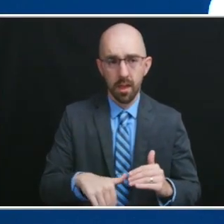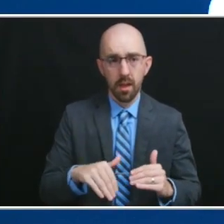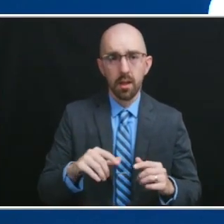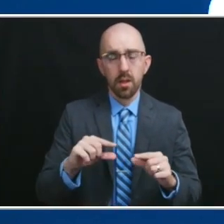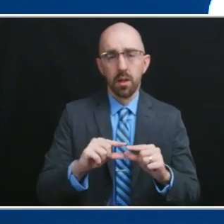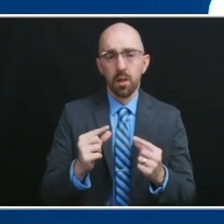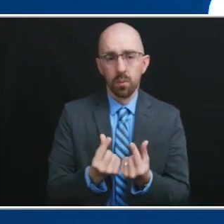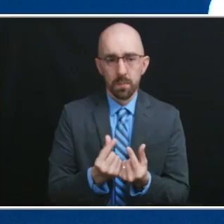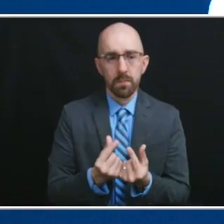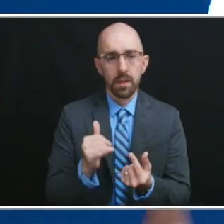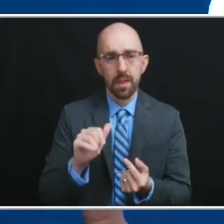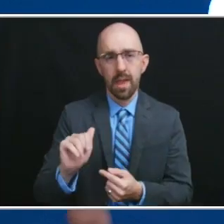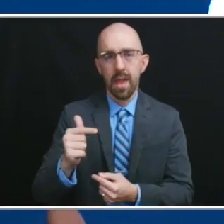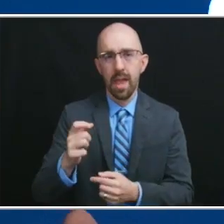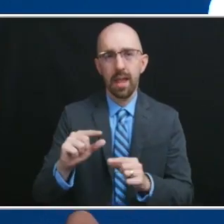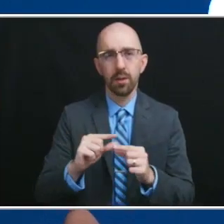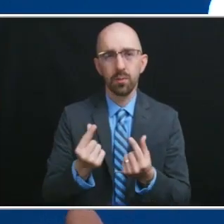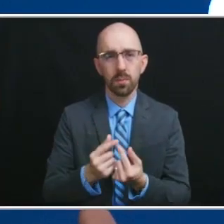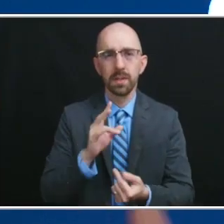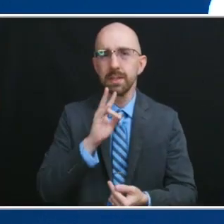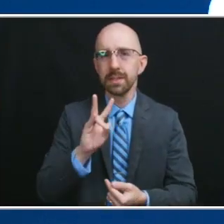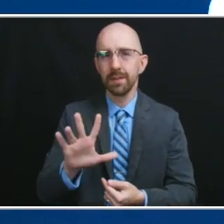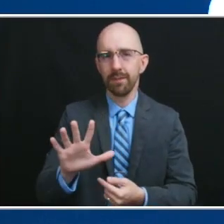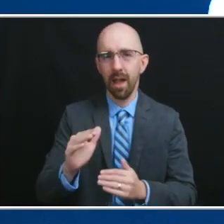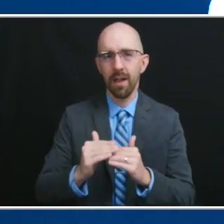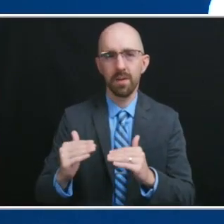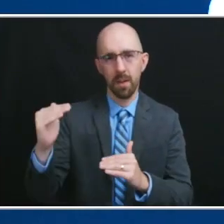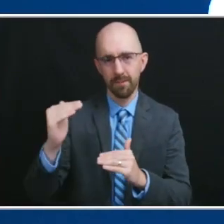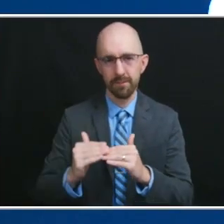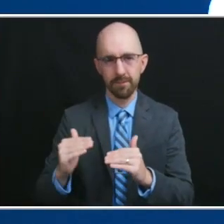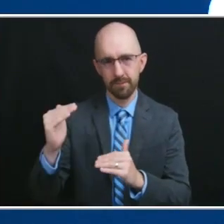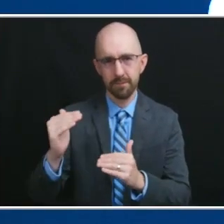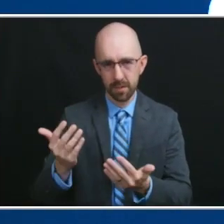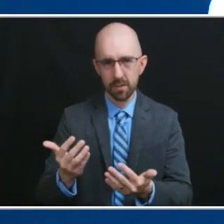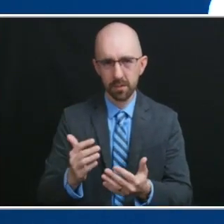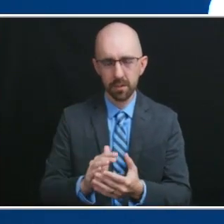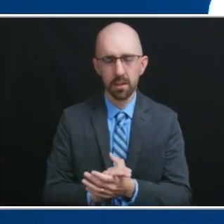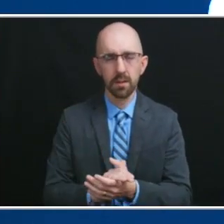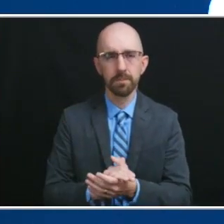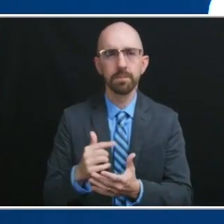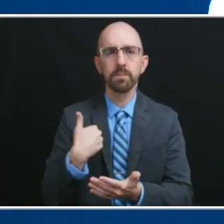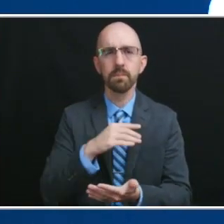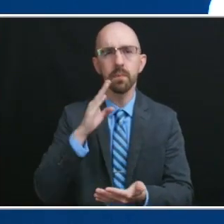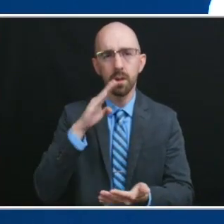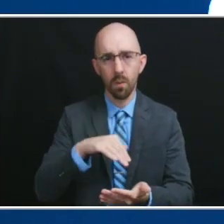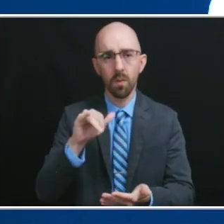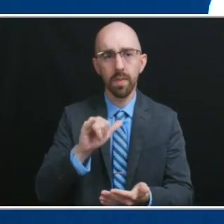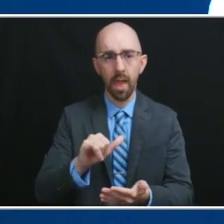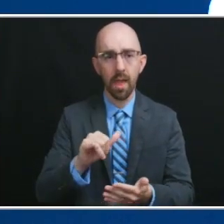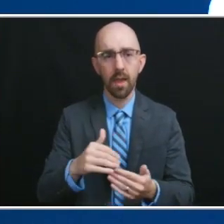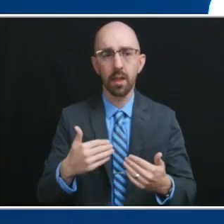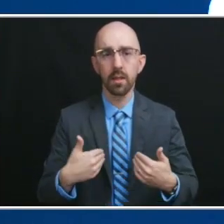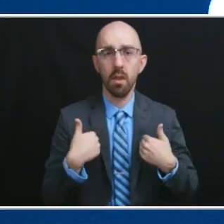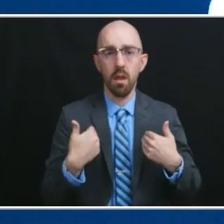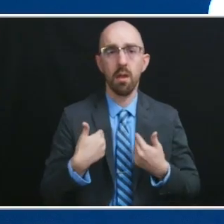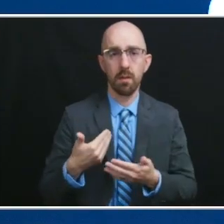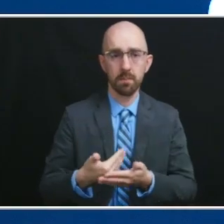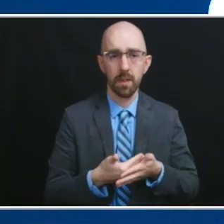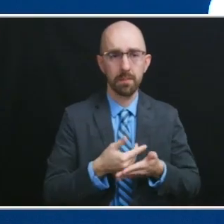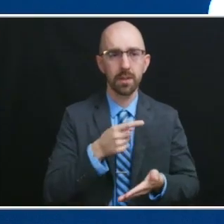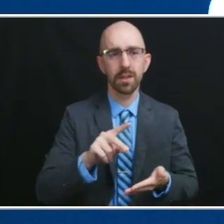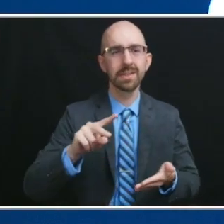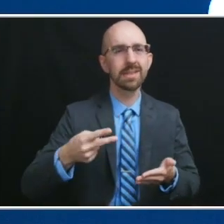the age group that is over 75 years and older, we know that those very young babies are the second